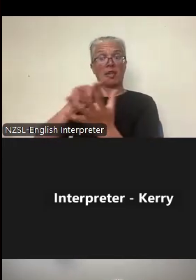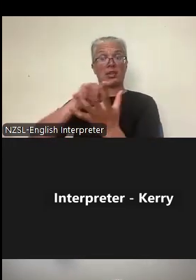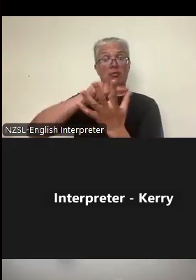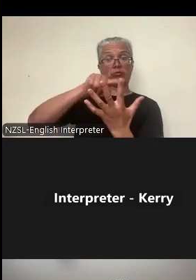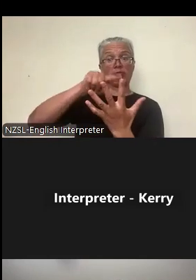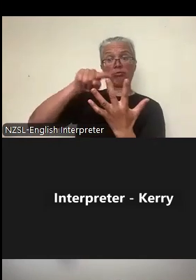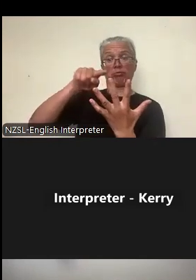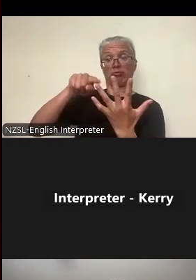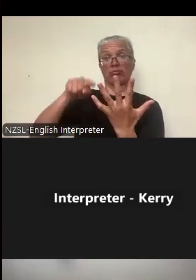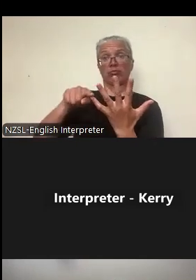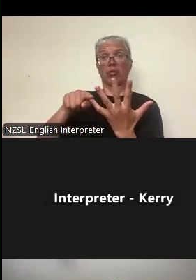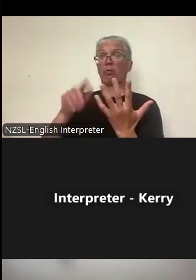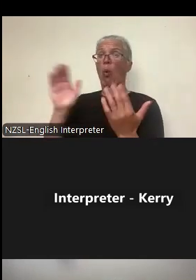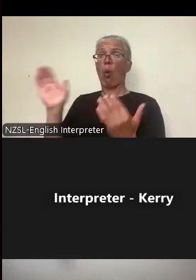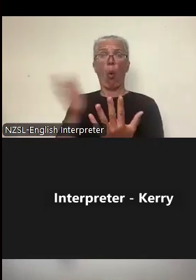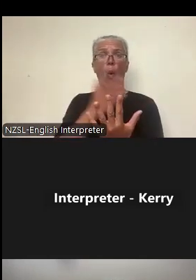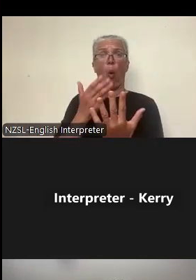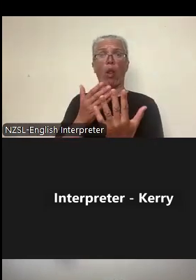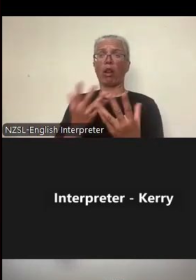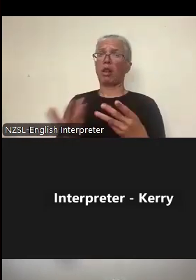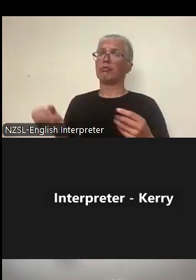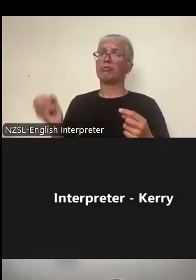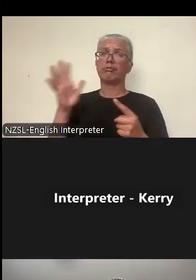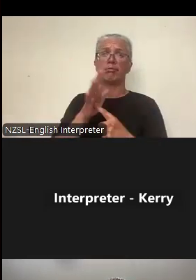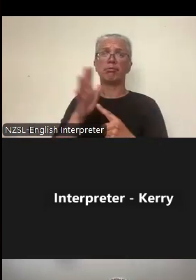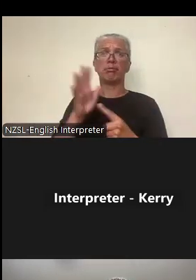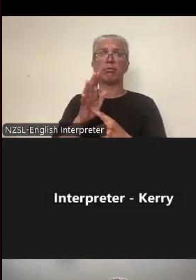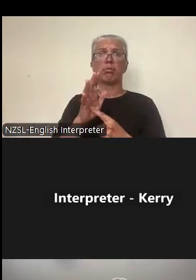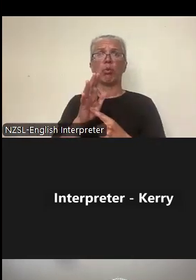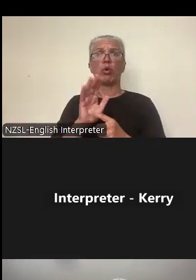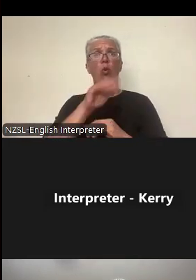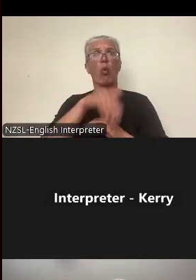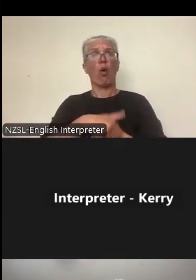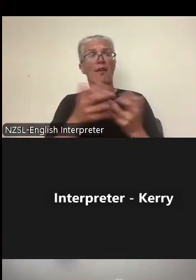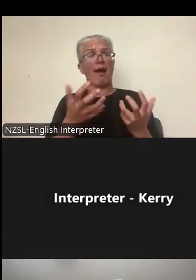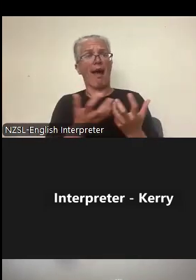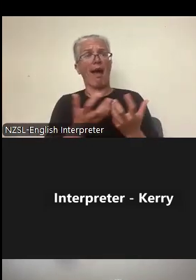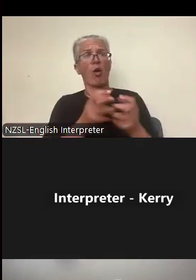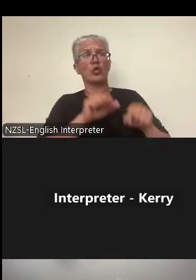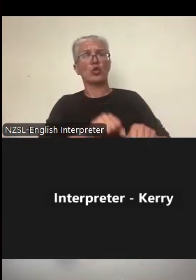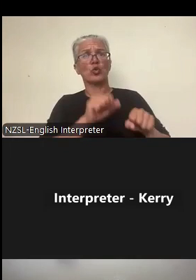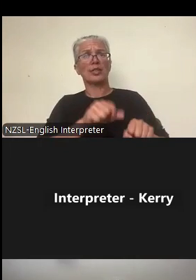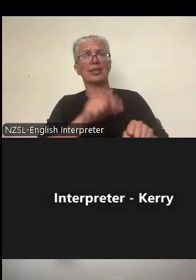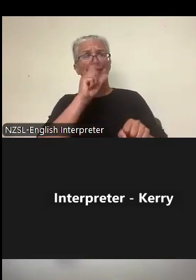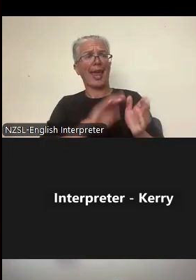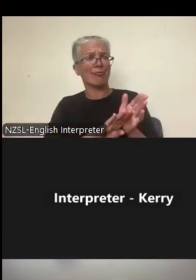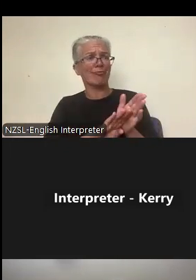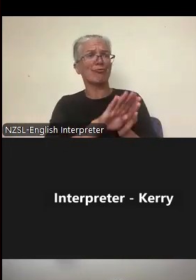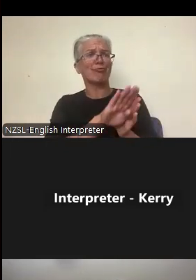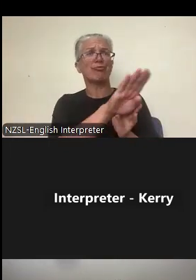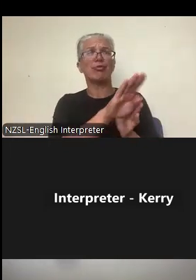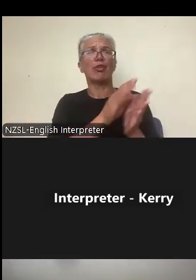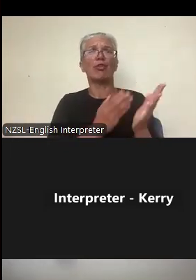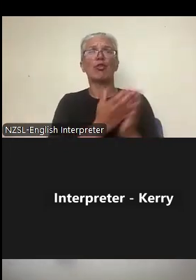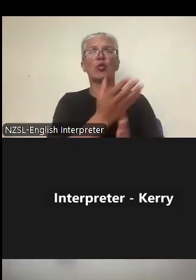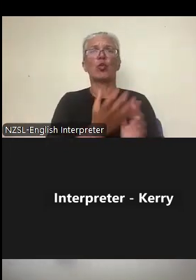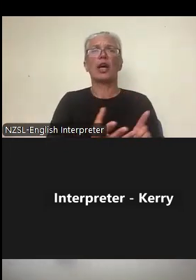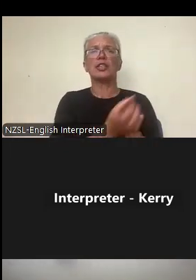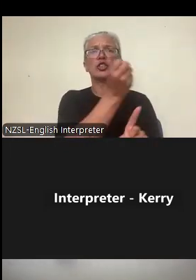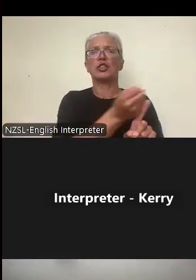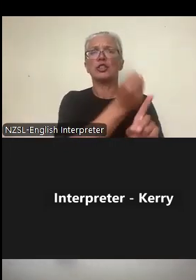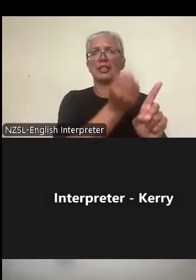crucial in the impact on student leadership, student achievement. But what has the most